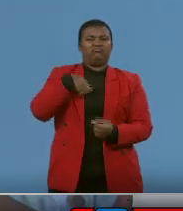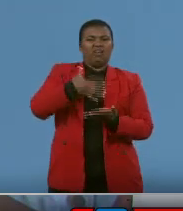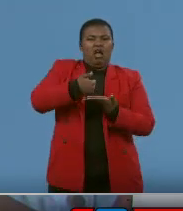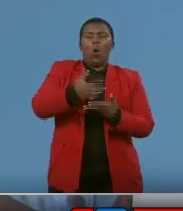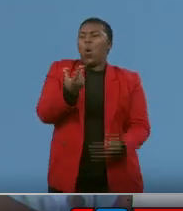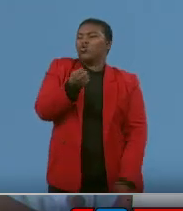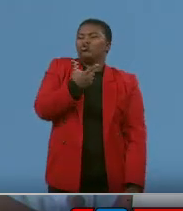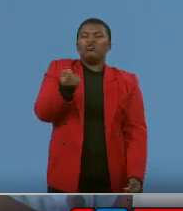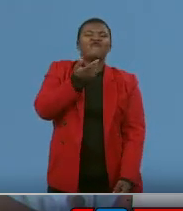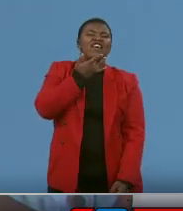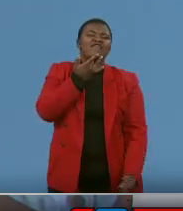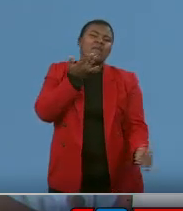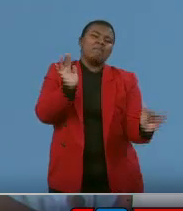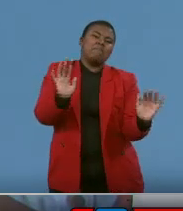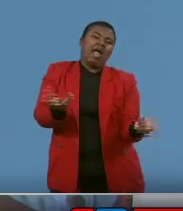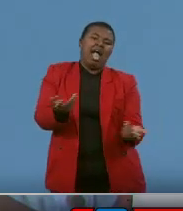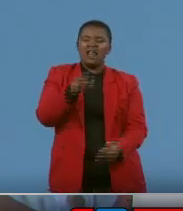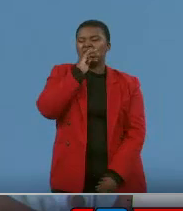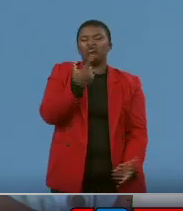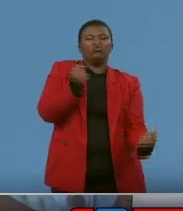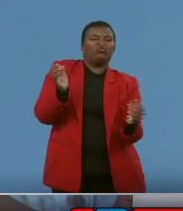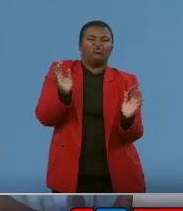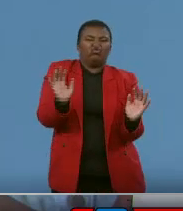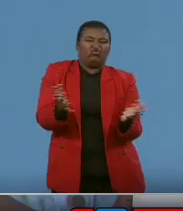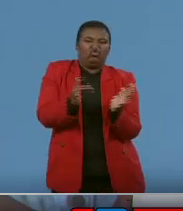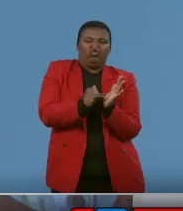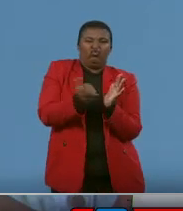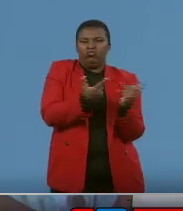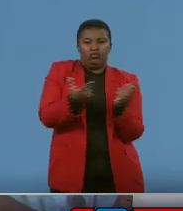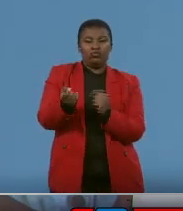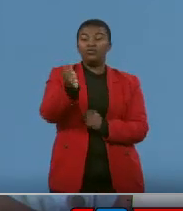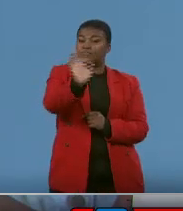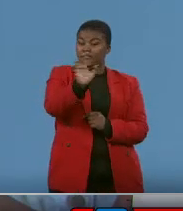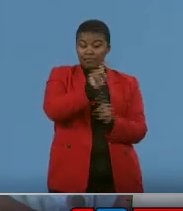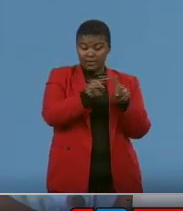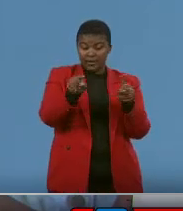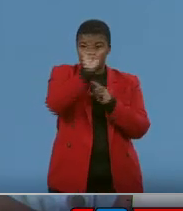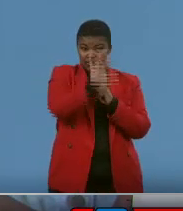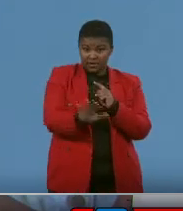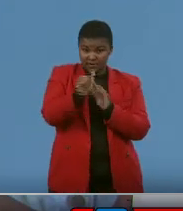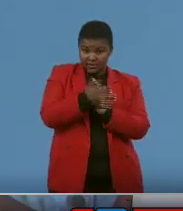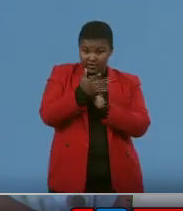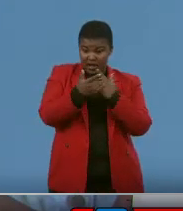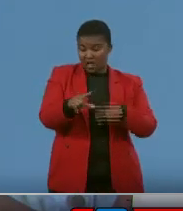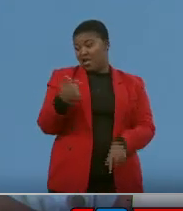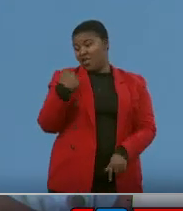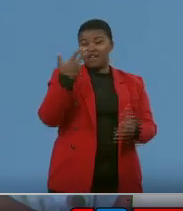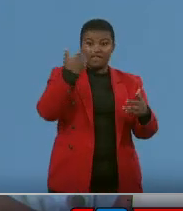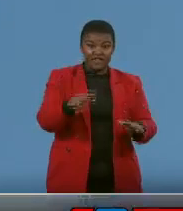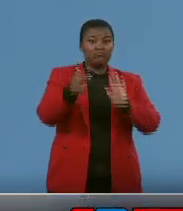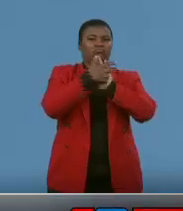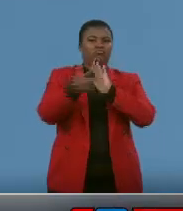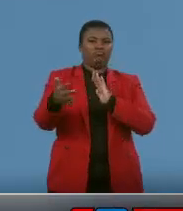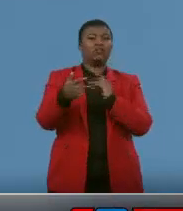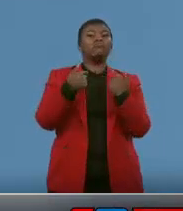favor. Fact, yes, it's a favor. We're just ticking a box, you know. But with South African Sign Language becoming an official language, we